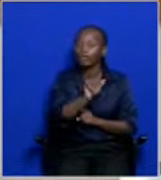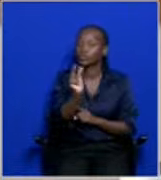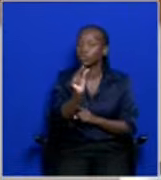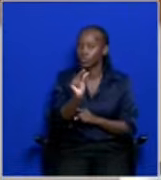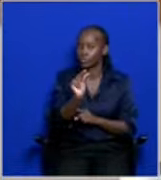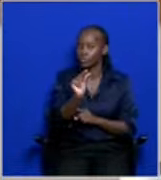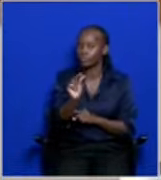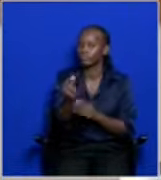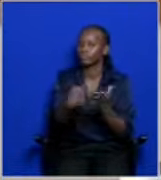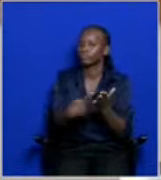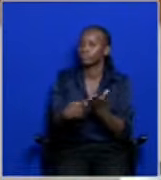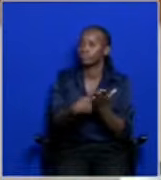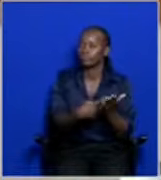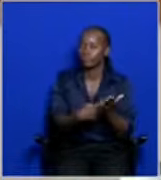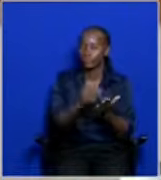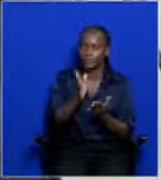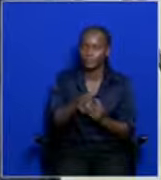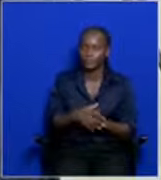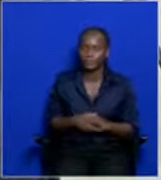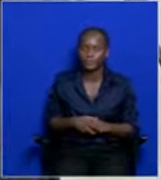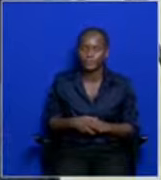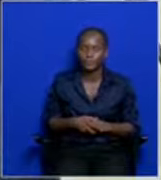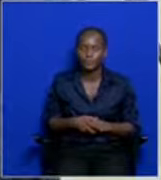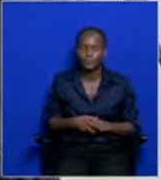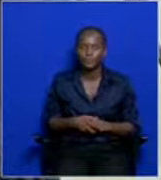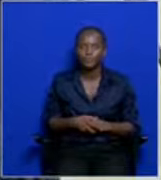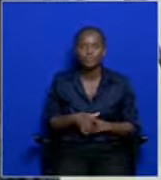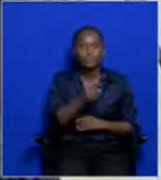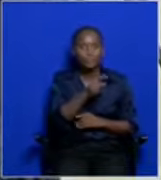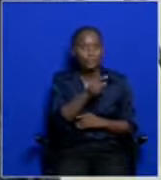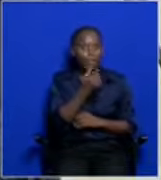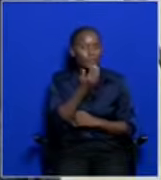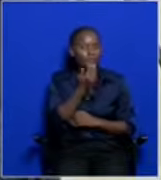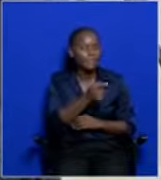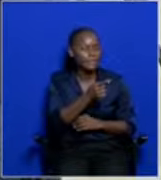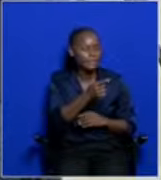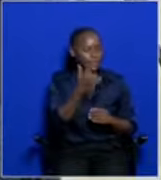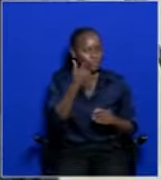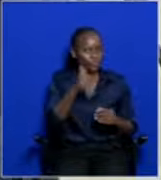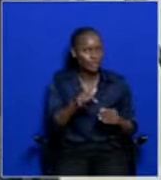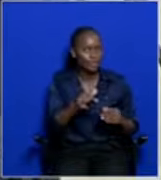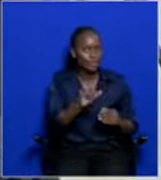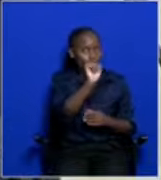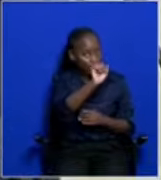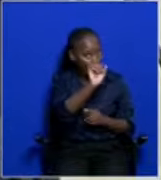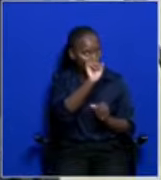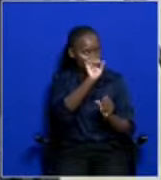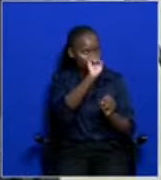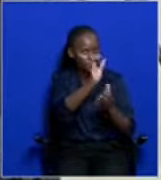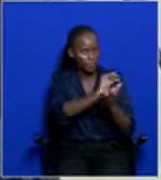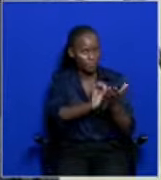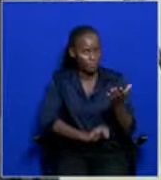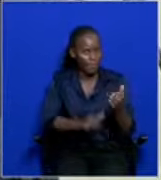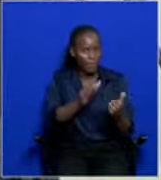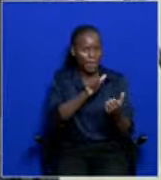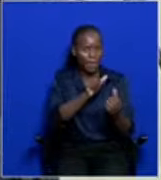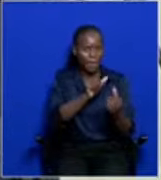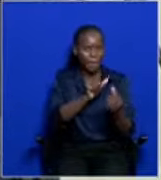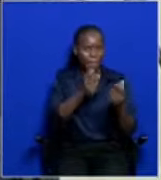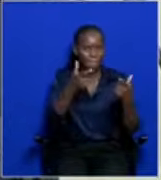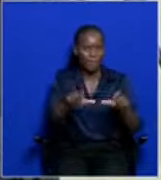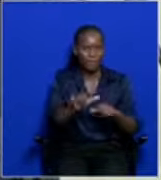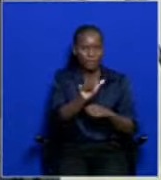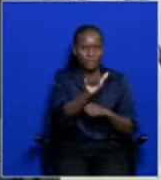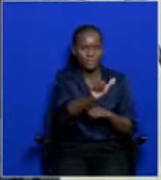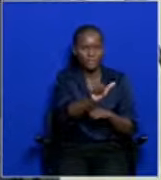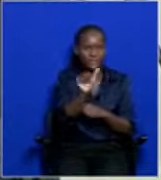I was referring you to your paragraph 66 and to ask you to confirm that the response you just gave to